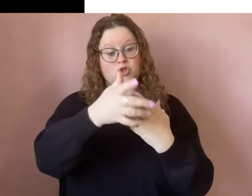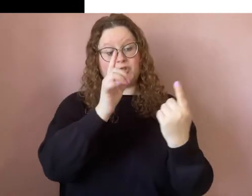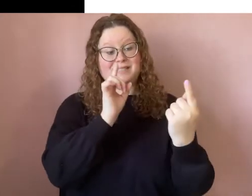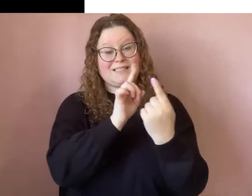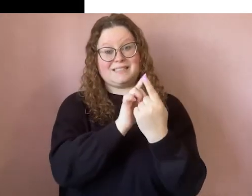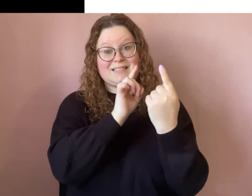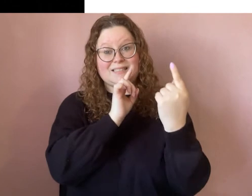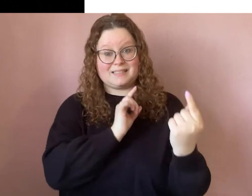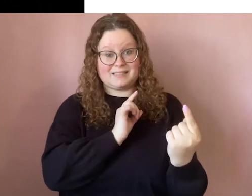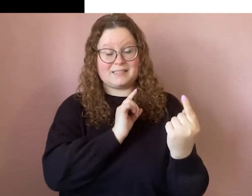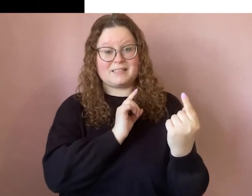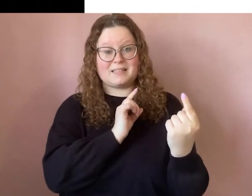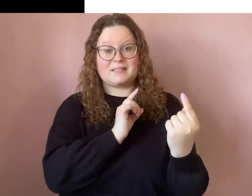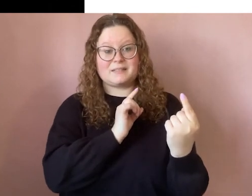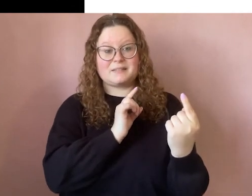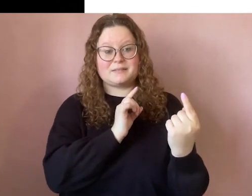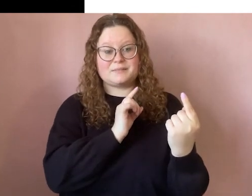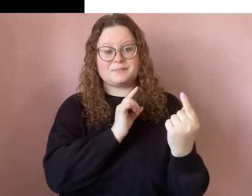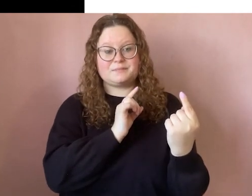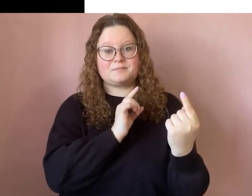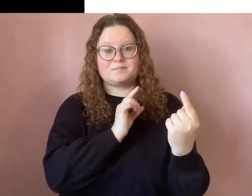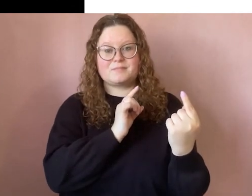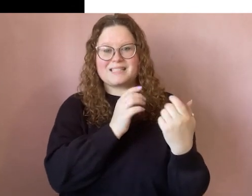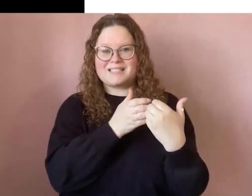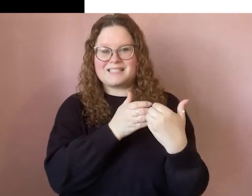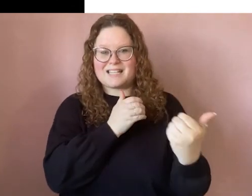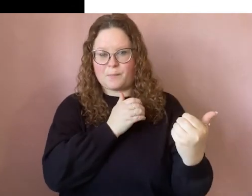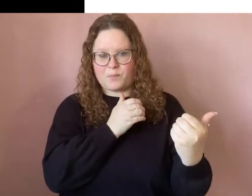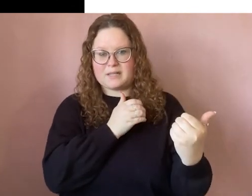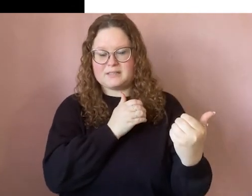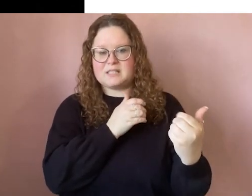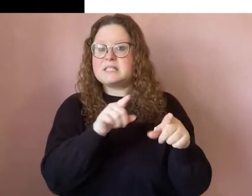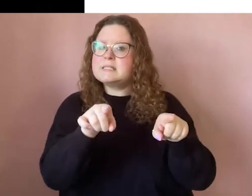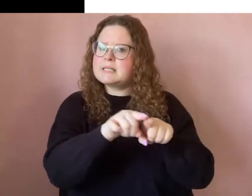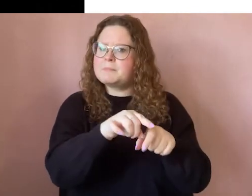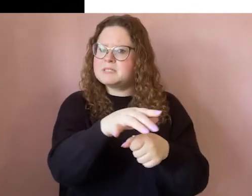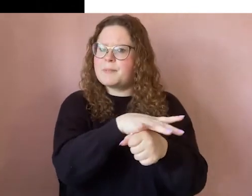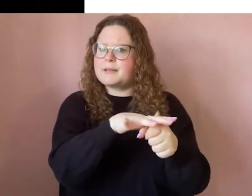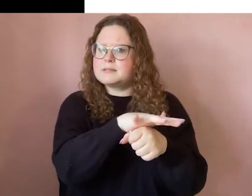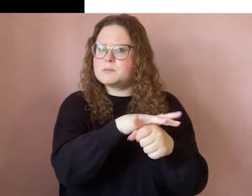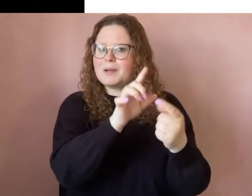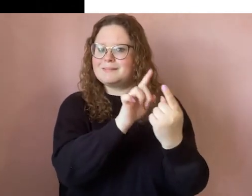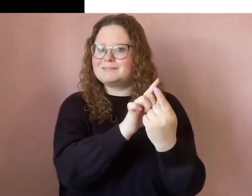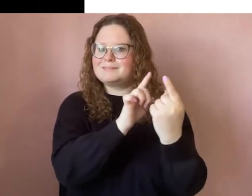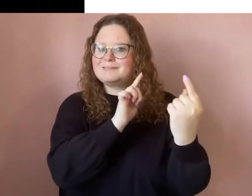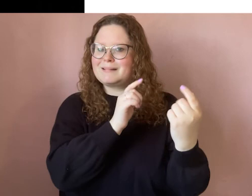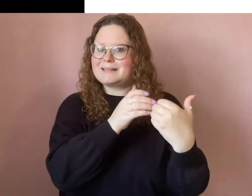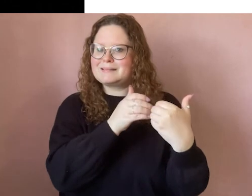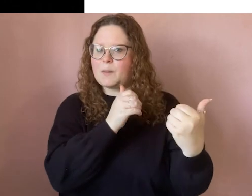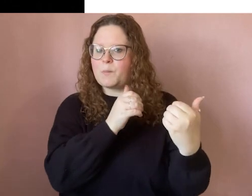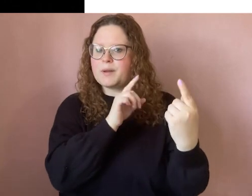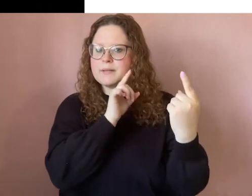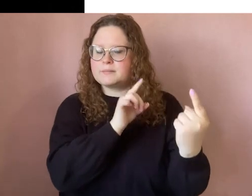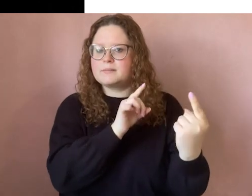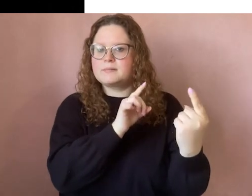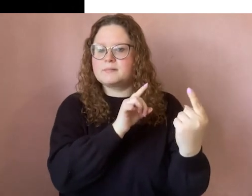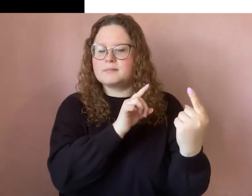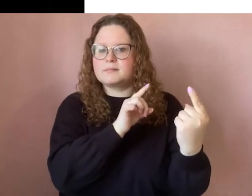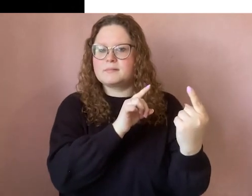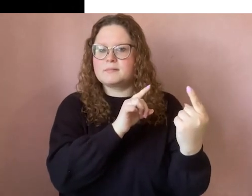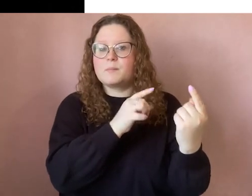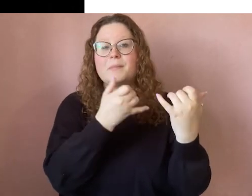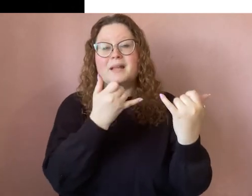think social detailing should become something that replaces social distancing. But I got to emphasize, I'm not saying let's